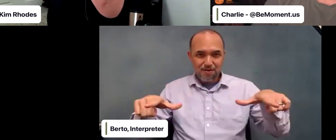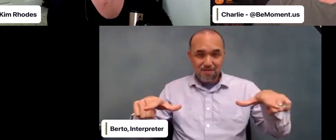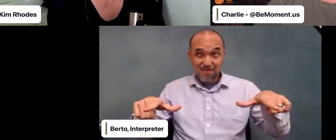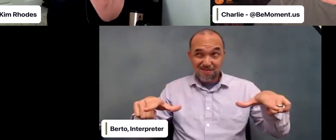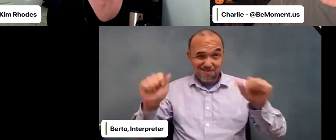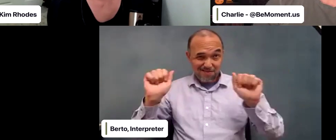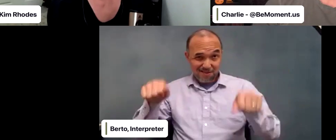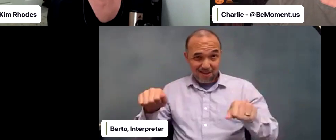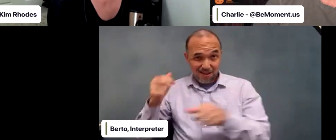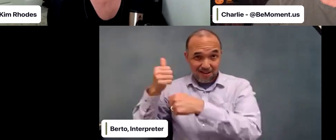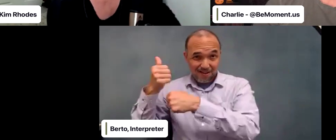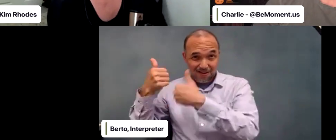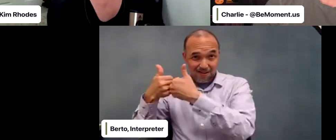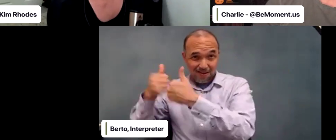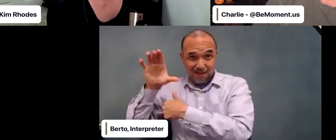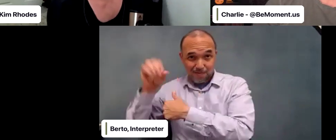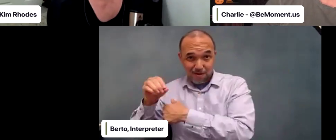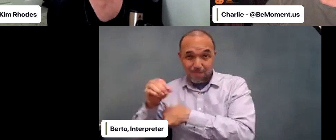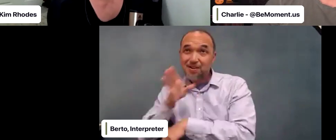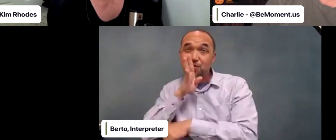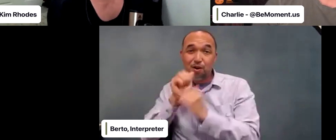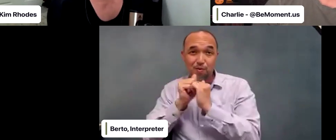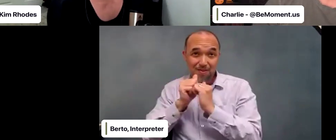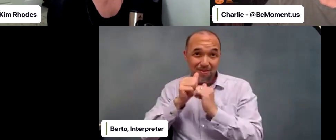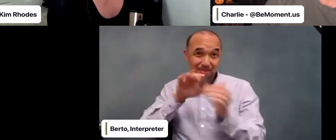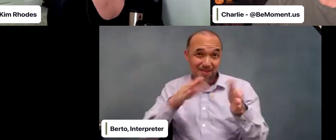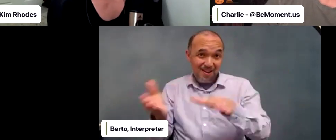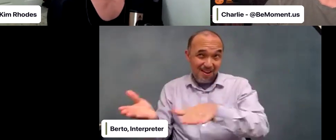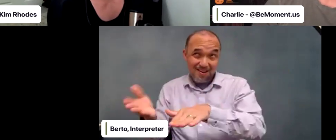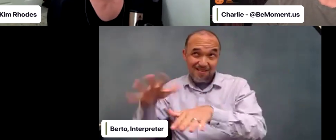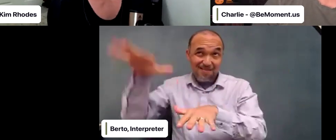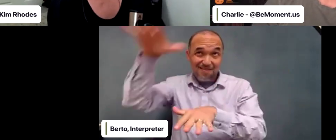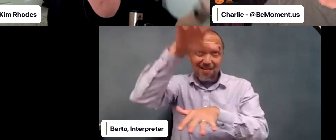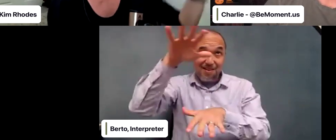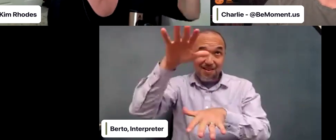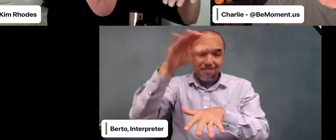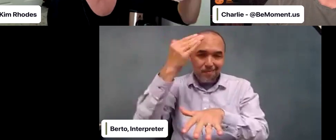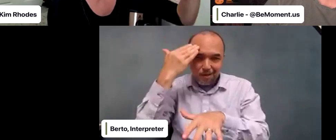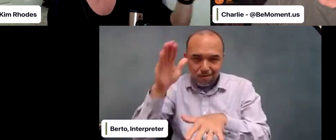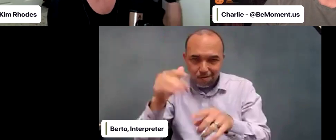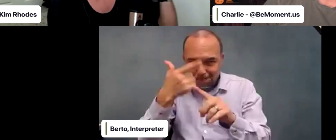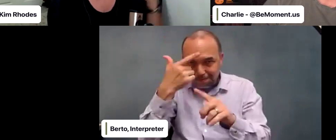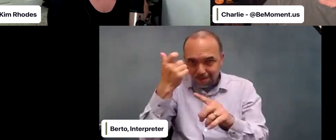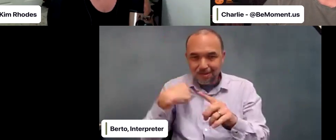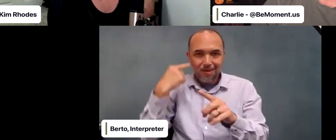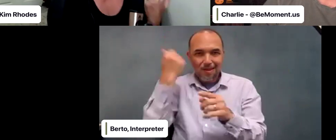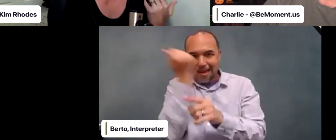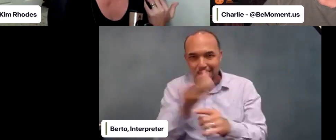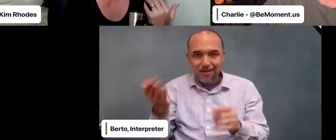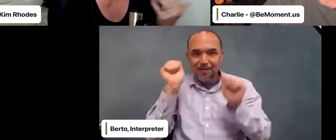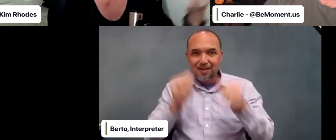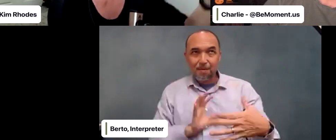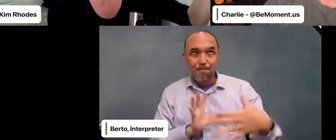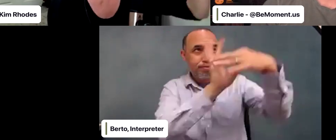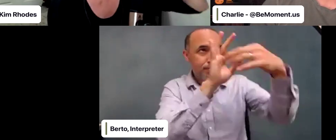that anything has the power to connect anywhere because it's not about the thing, it's about the